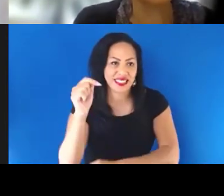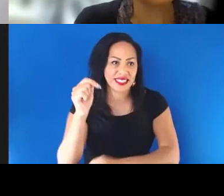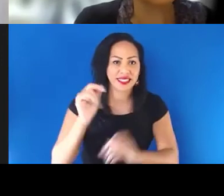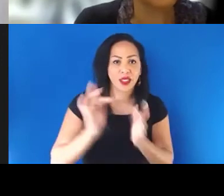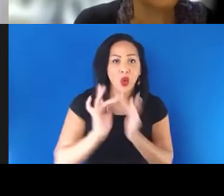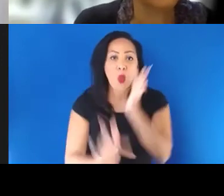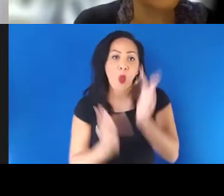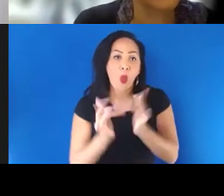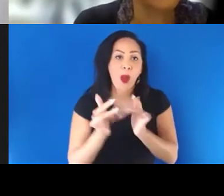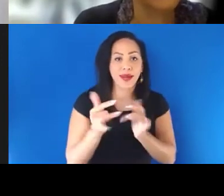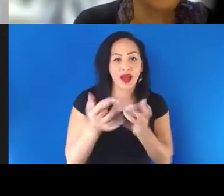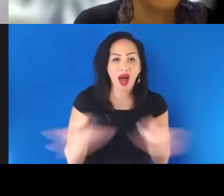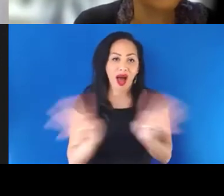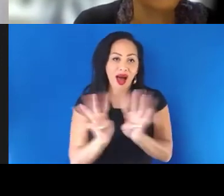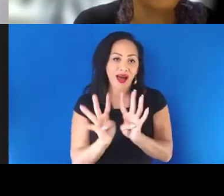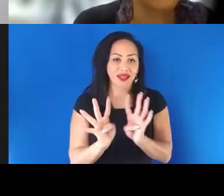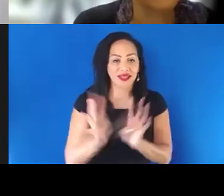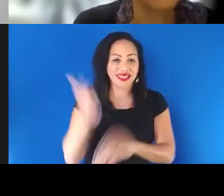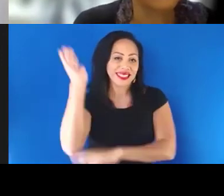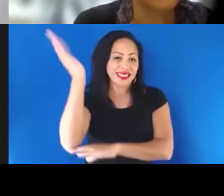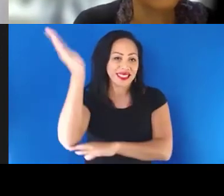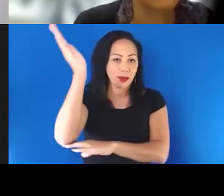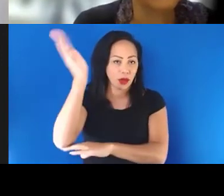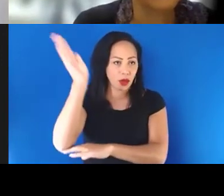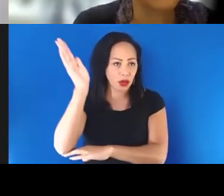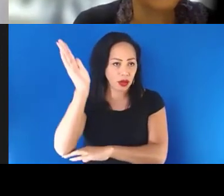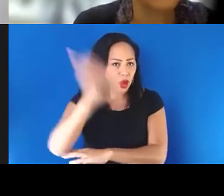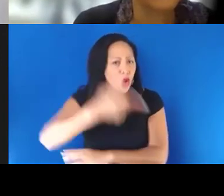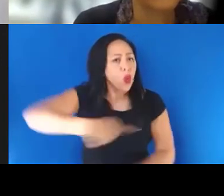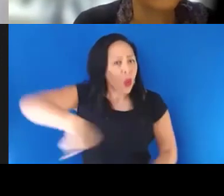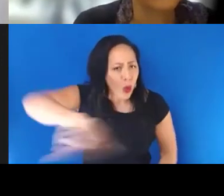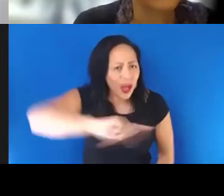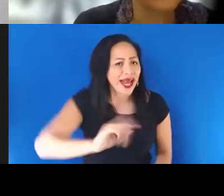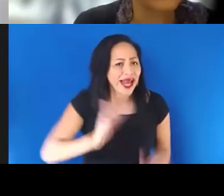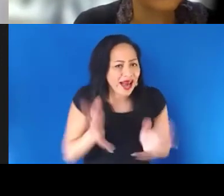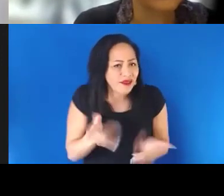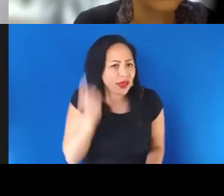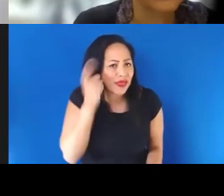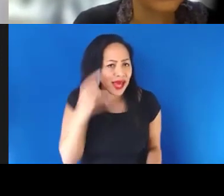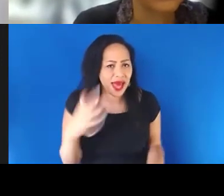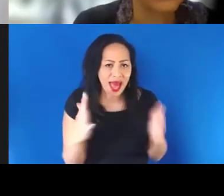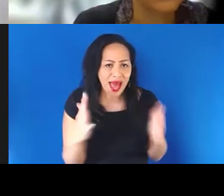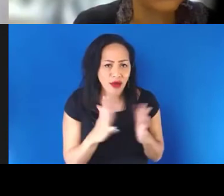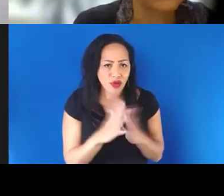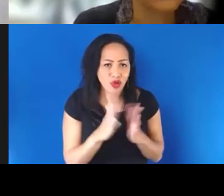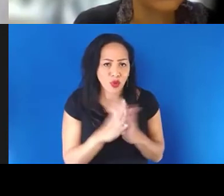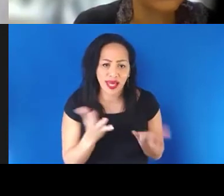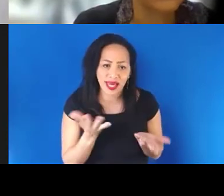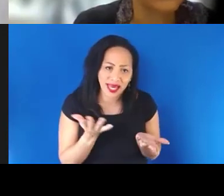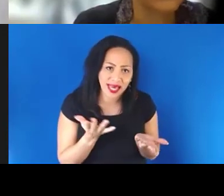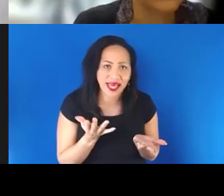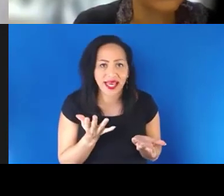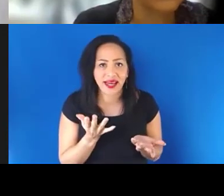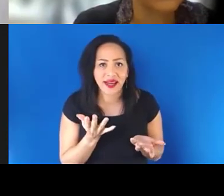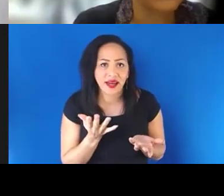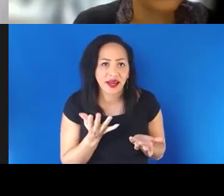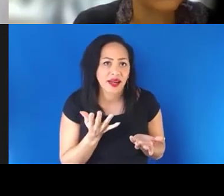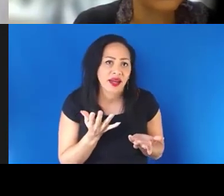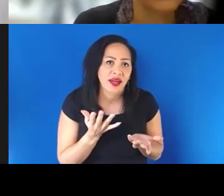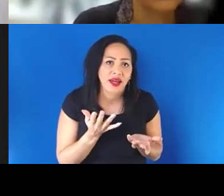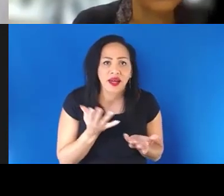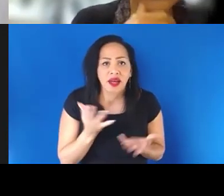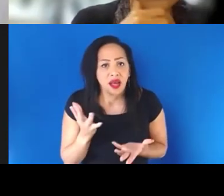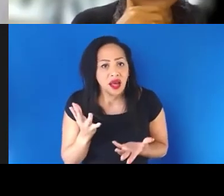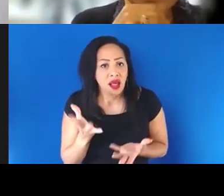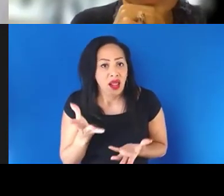webinars have to now look at how we learn as a larger community to do that with community